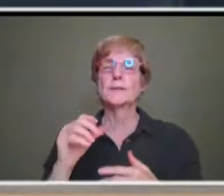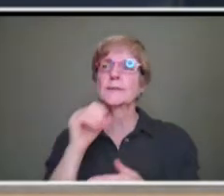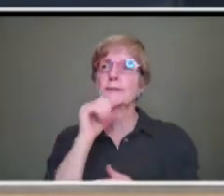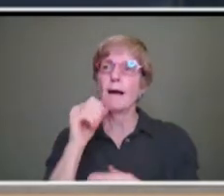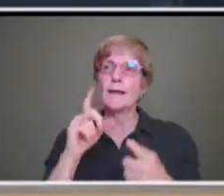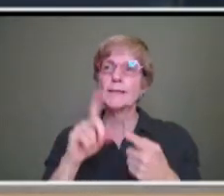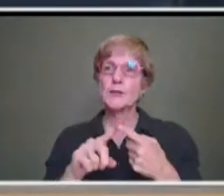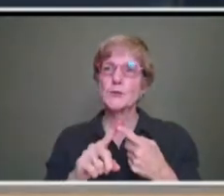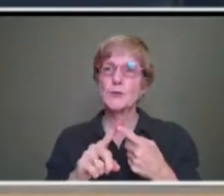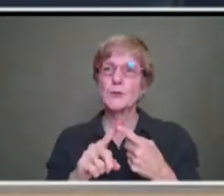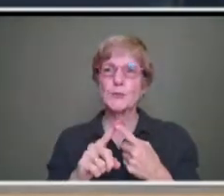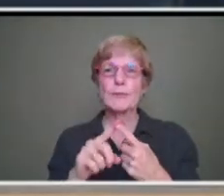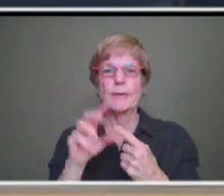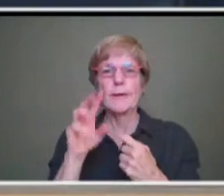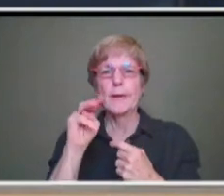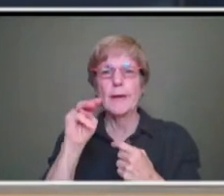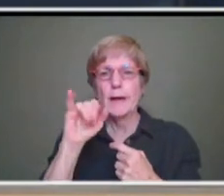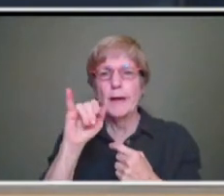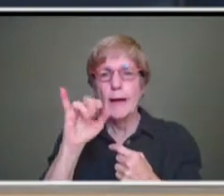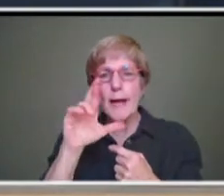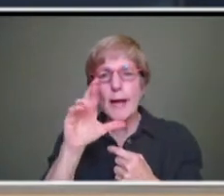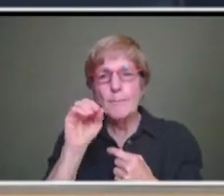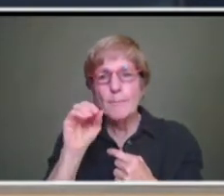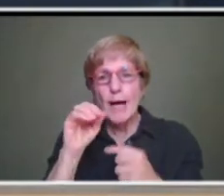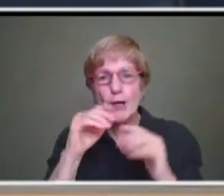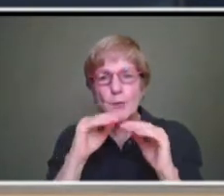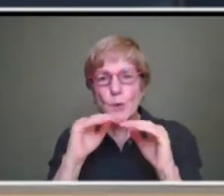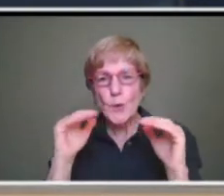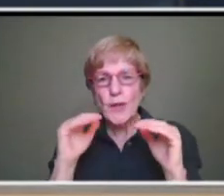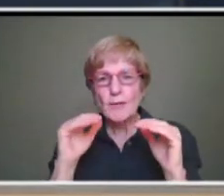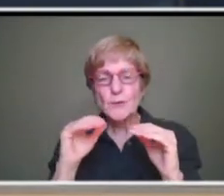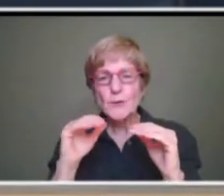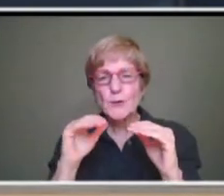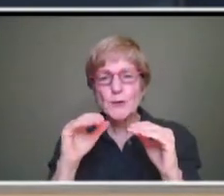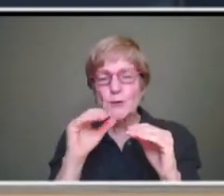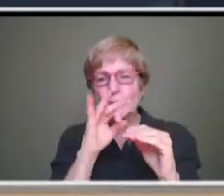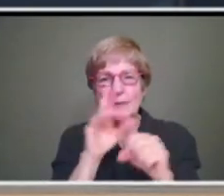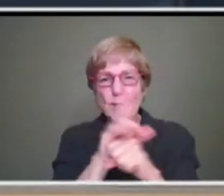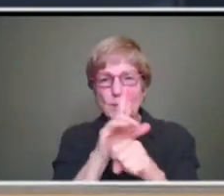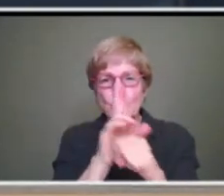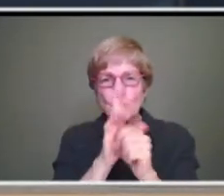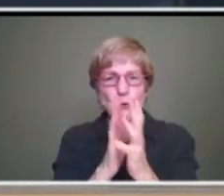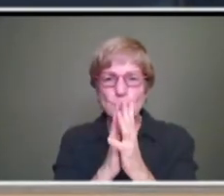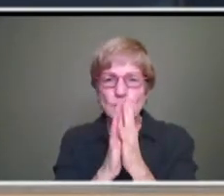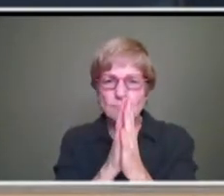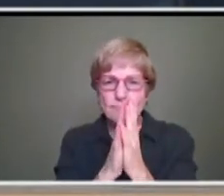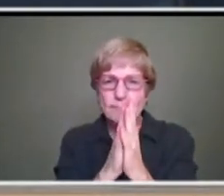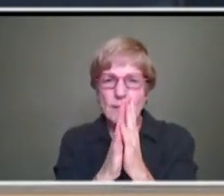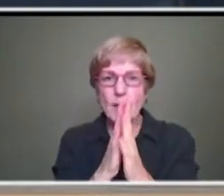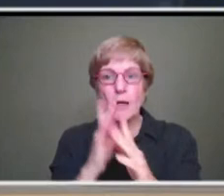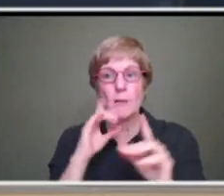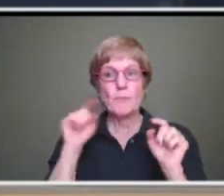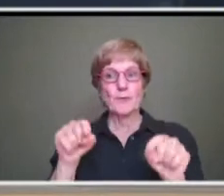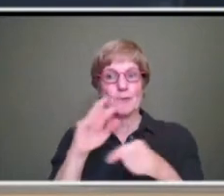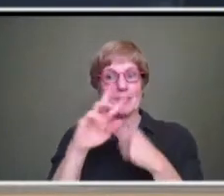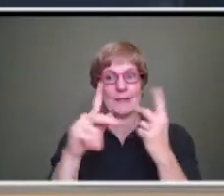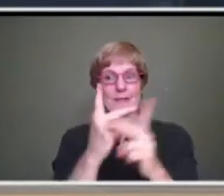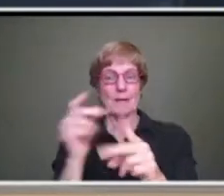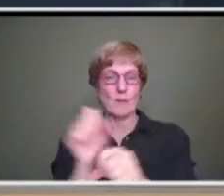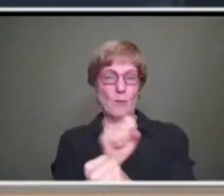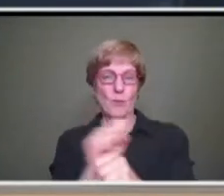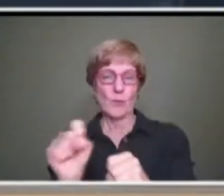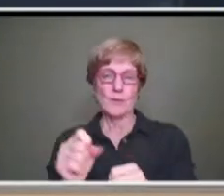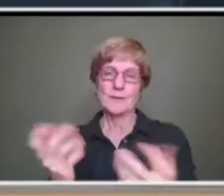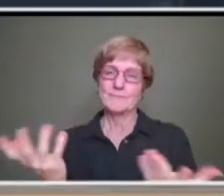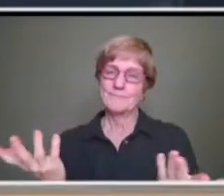levels a lot of the times and then for um for a tool for this type of work it's you know